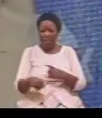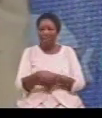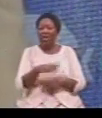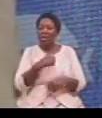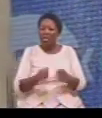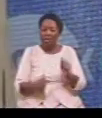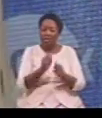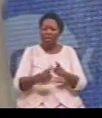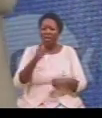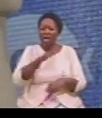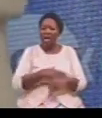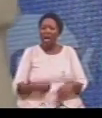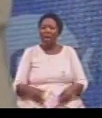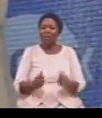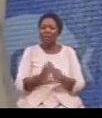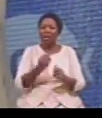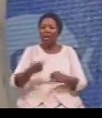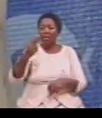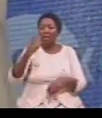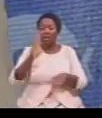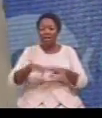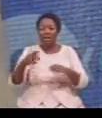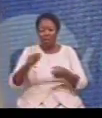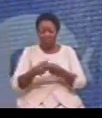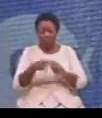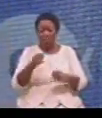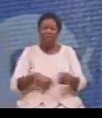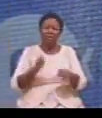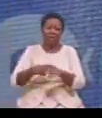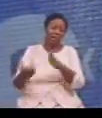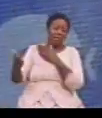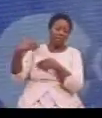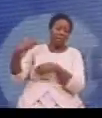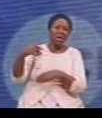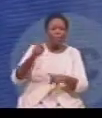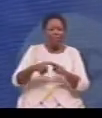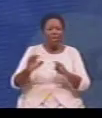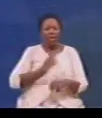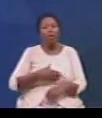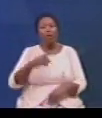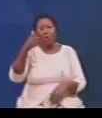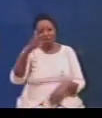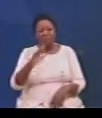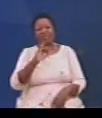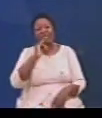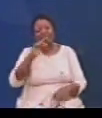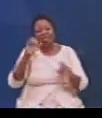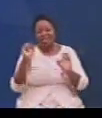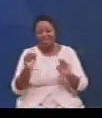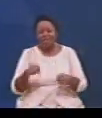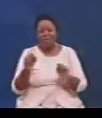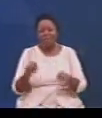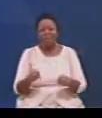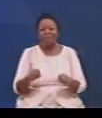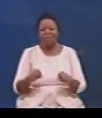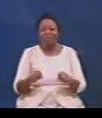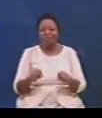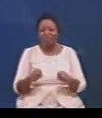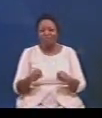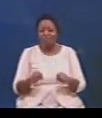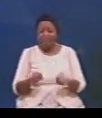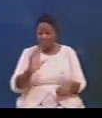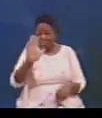are greater and higher than the problems of the past. But our God is able.